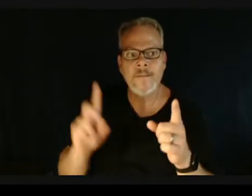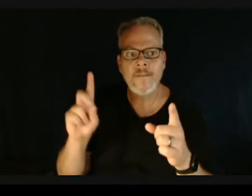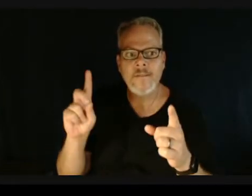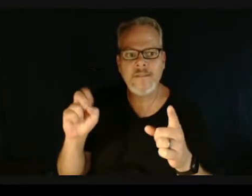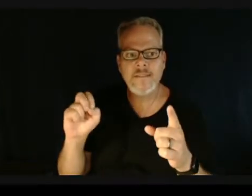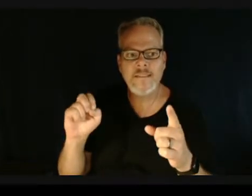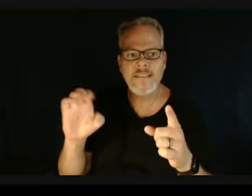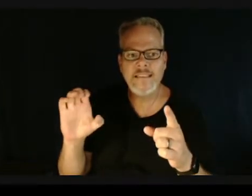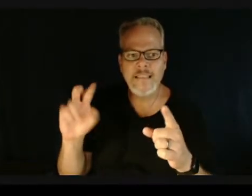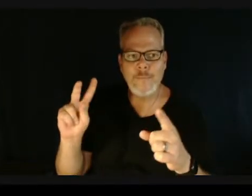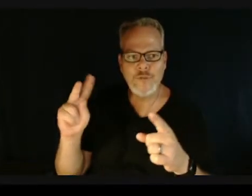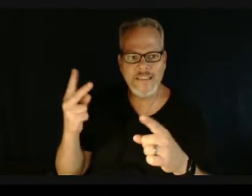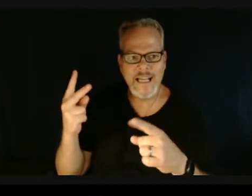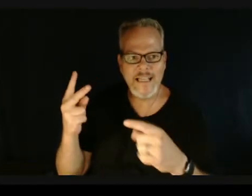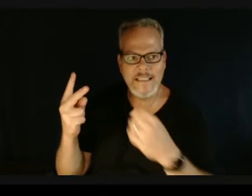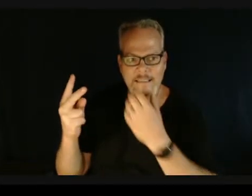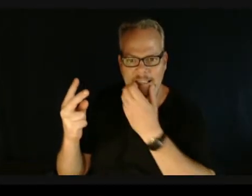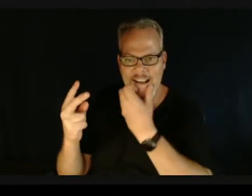2nd,